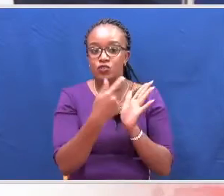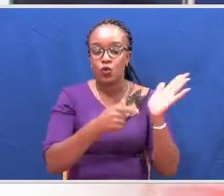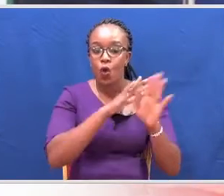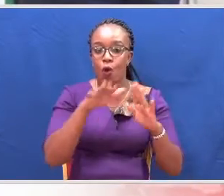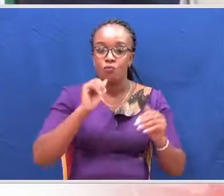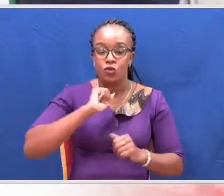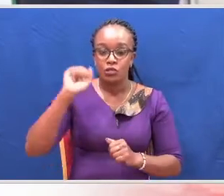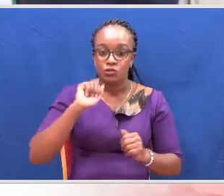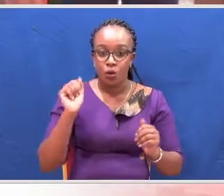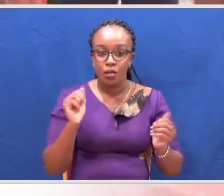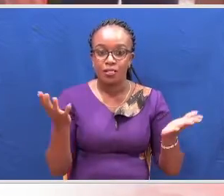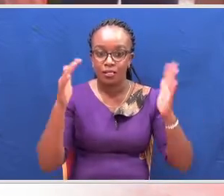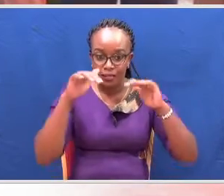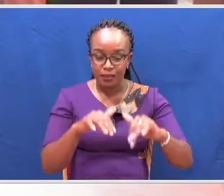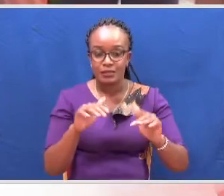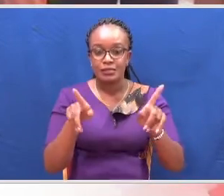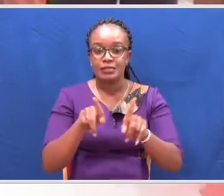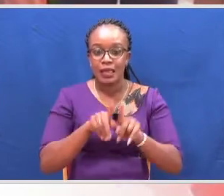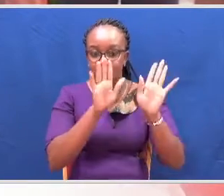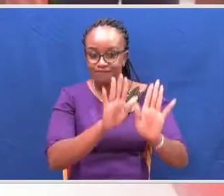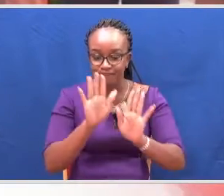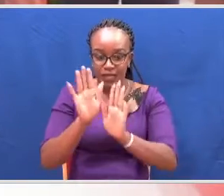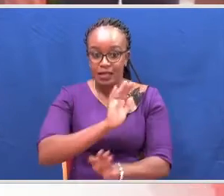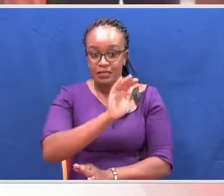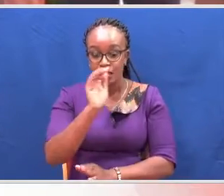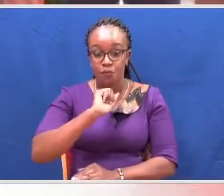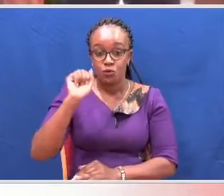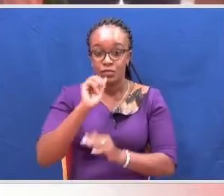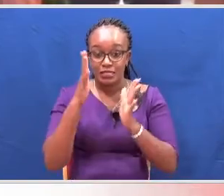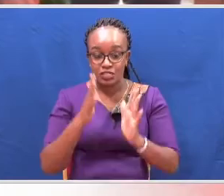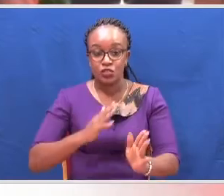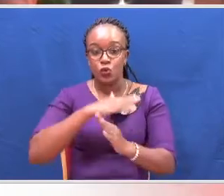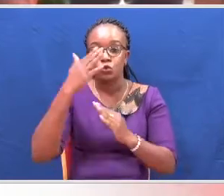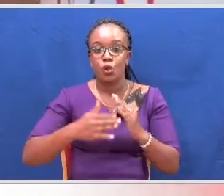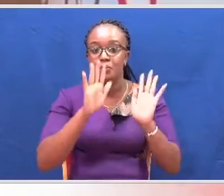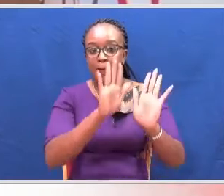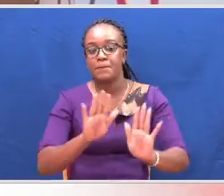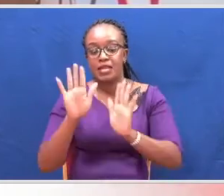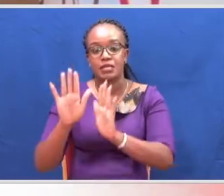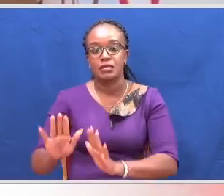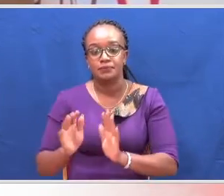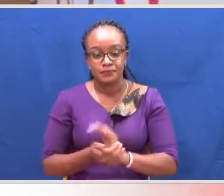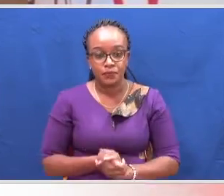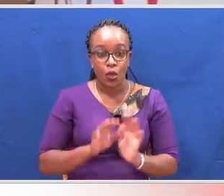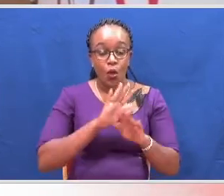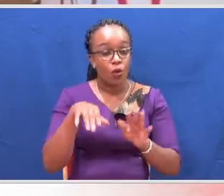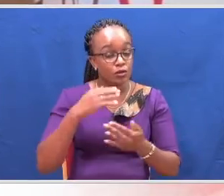for 60 days, asking politicians to shelve their meet and greet plans. All political